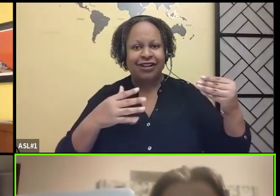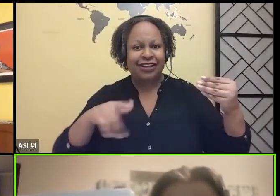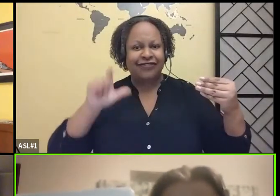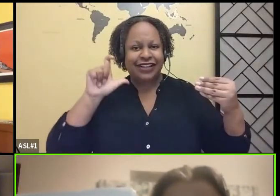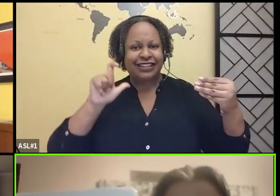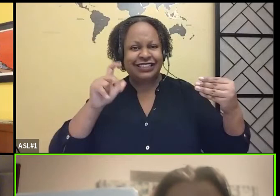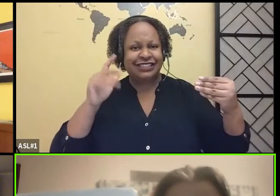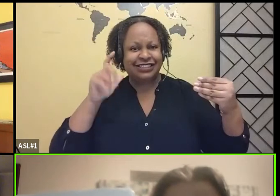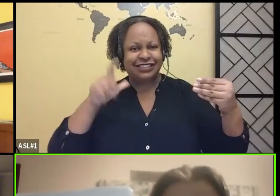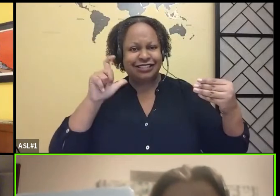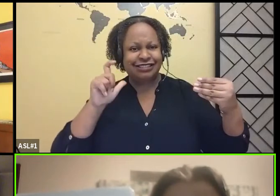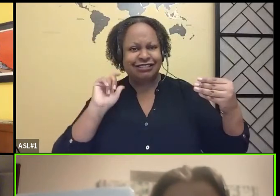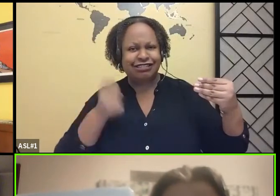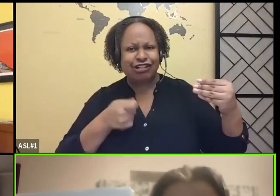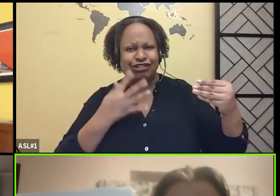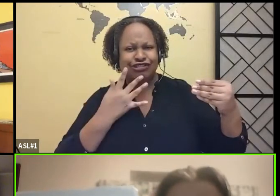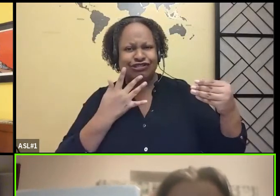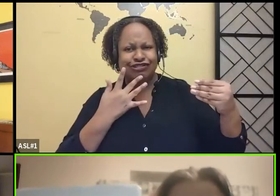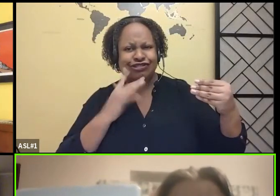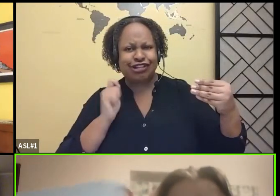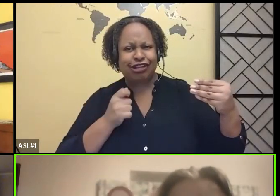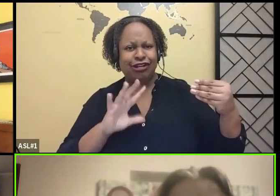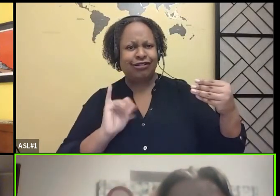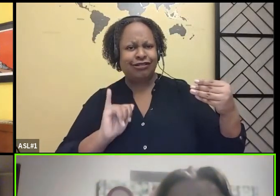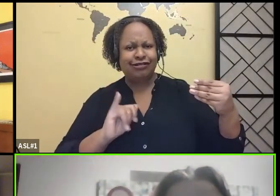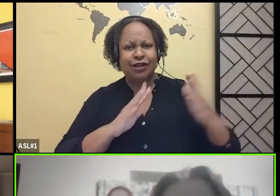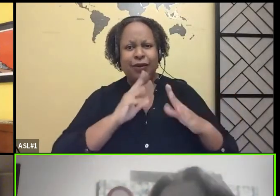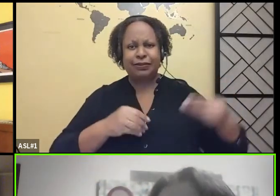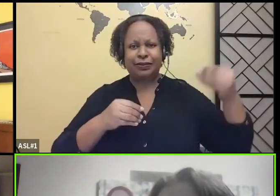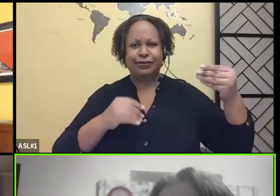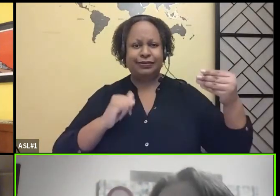there. My gosh, who knew that? But,